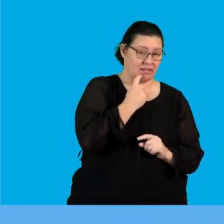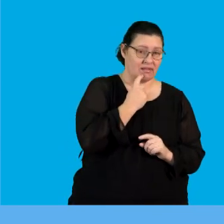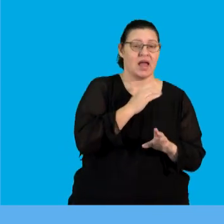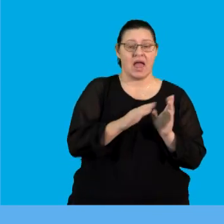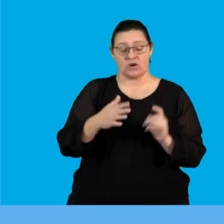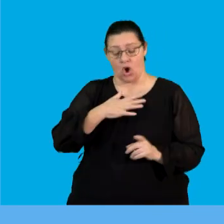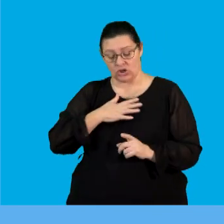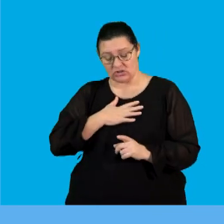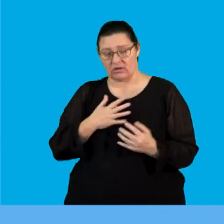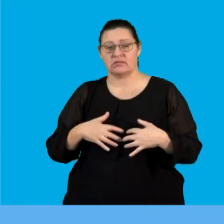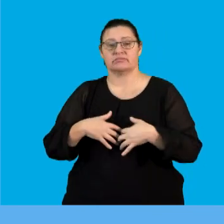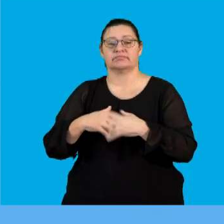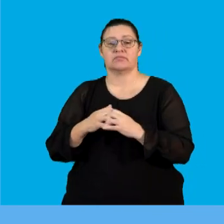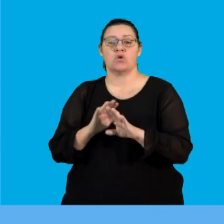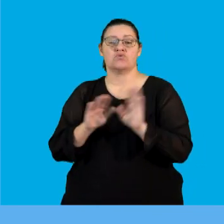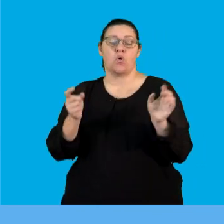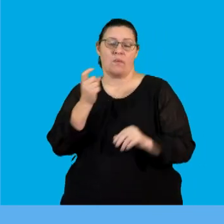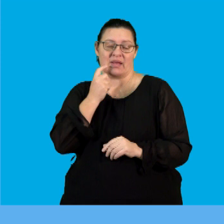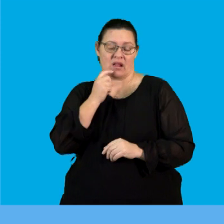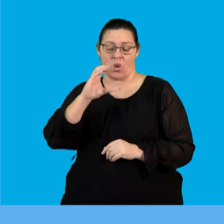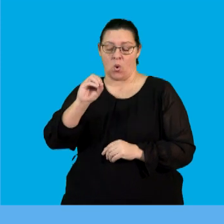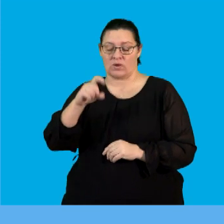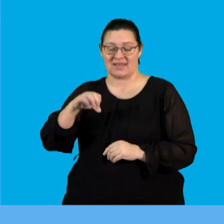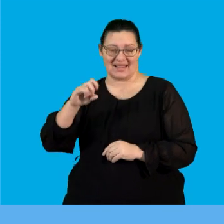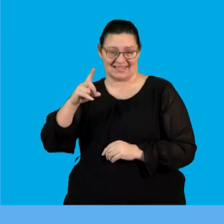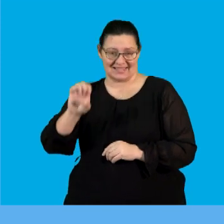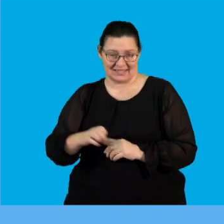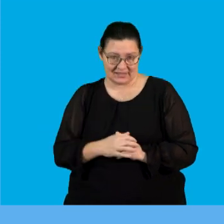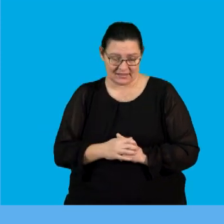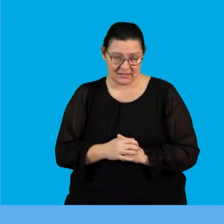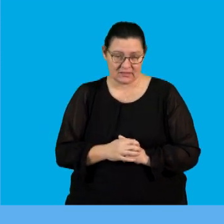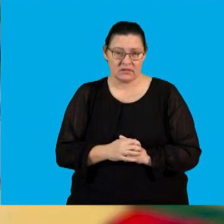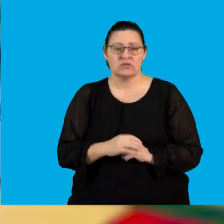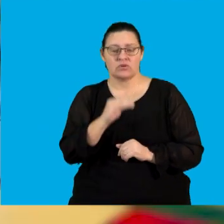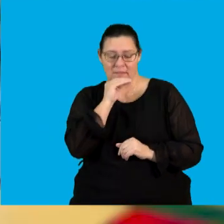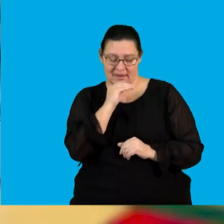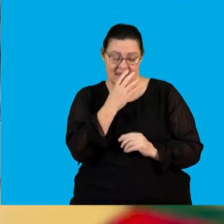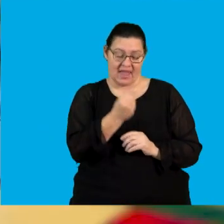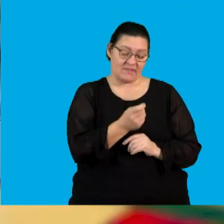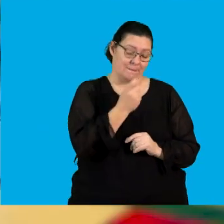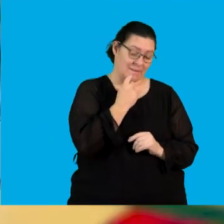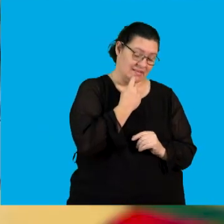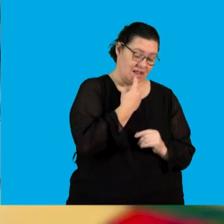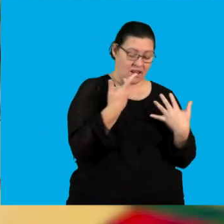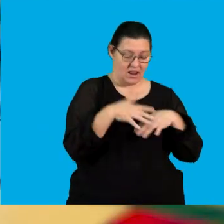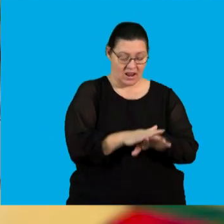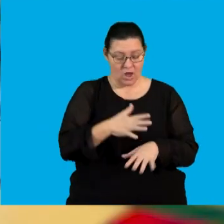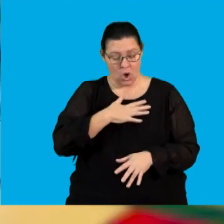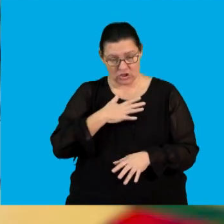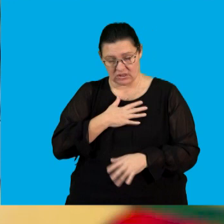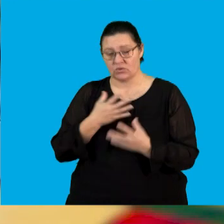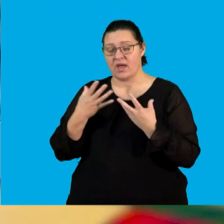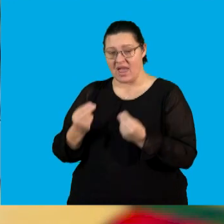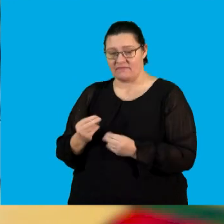and oxygen produces a non-metal oxide. So we said for us to get a metal oxide, there must be a metal reacting with oxygen to get